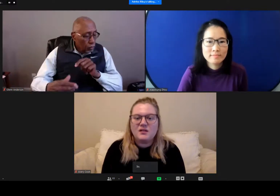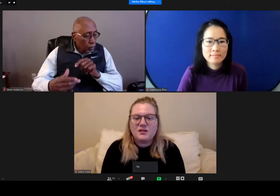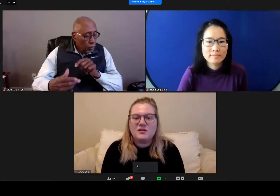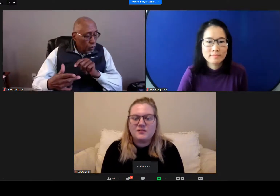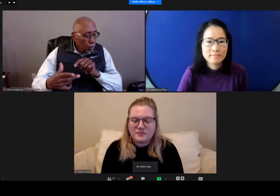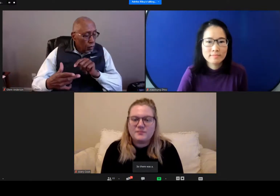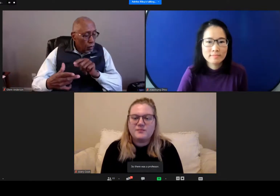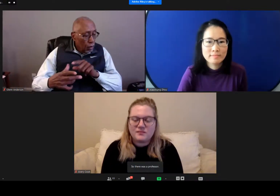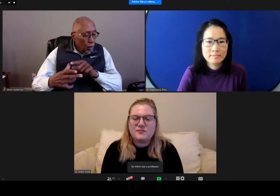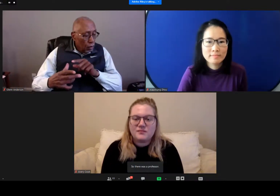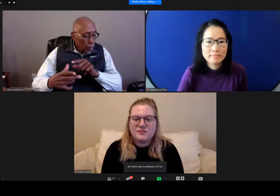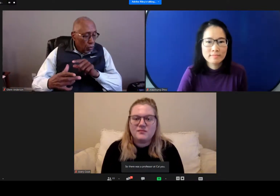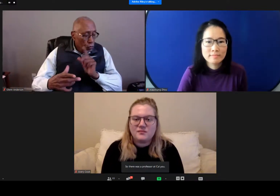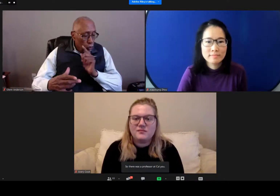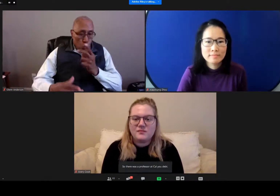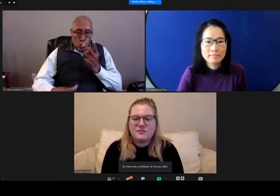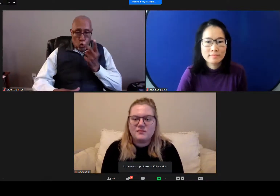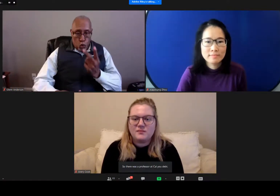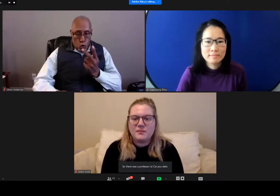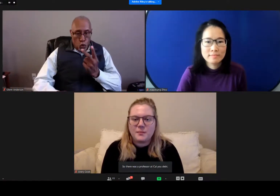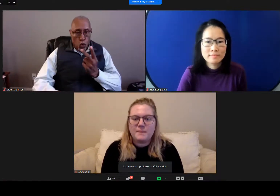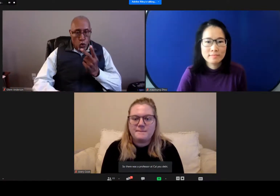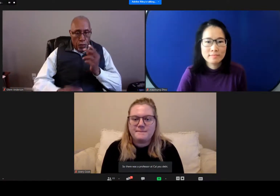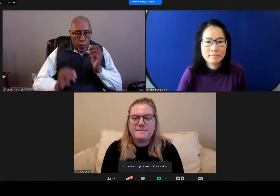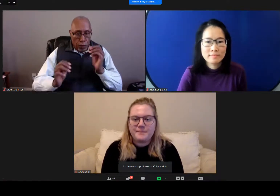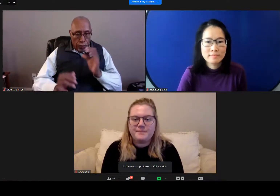So there was a professor at Gallaudet,